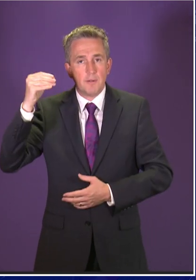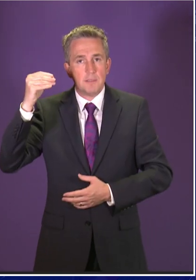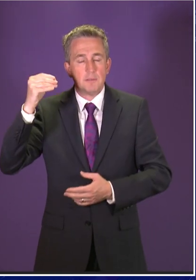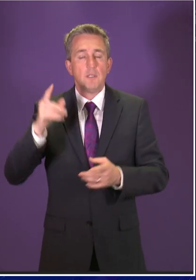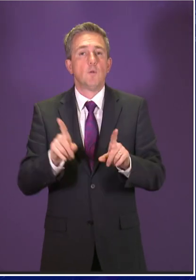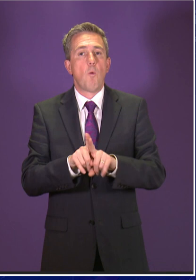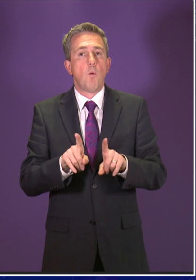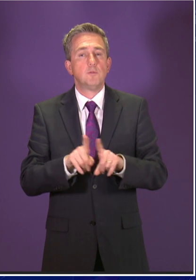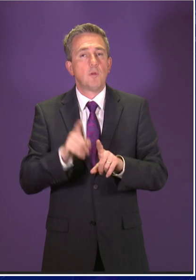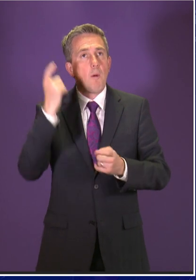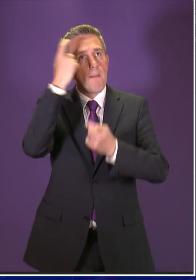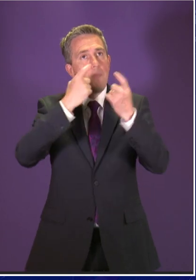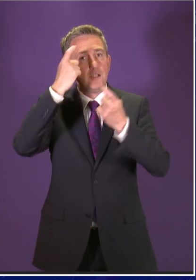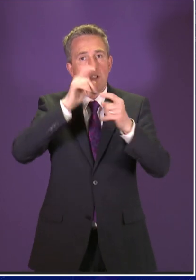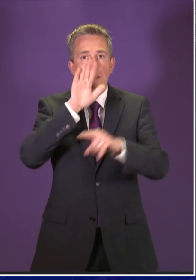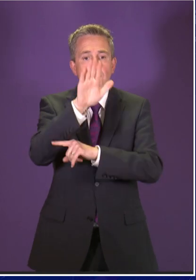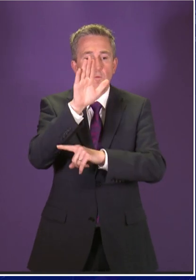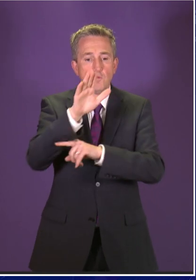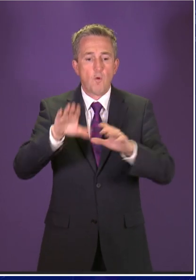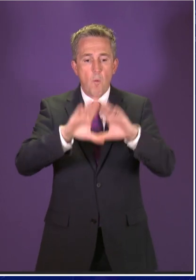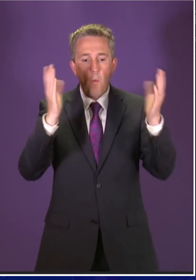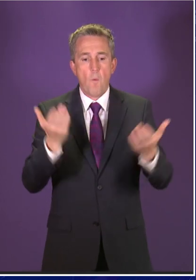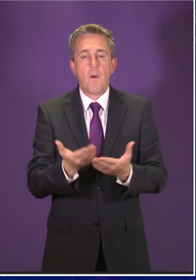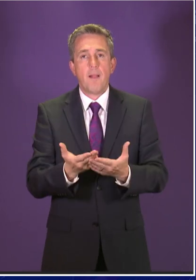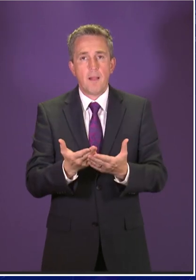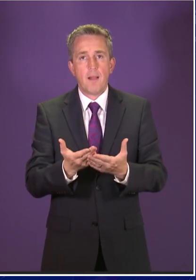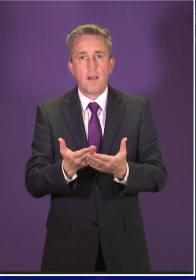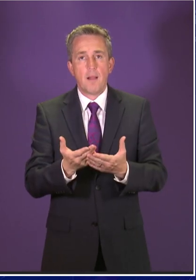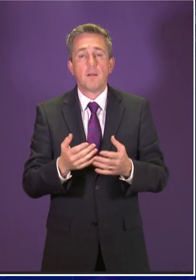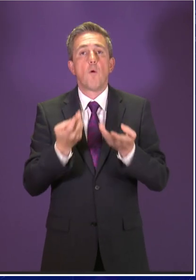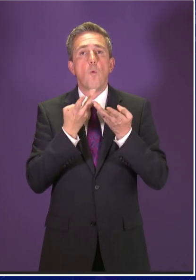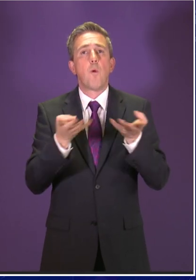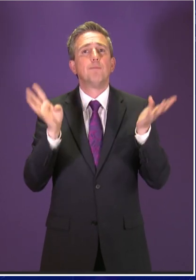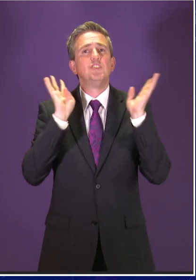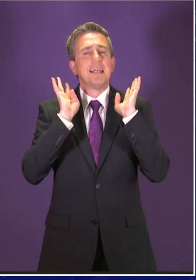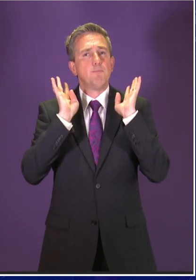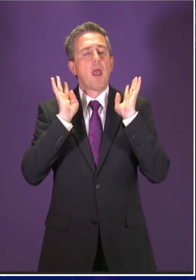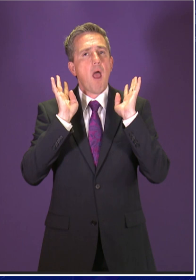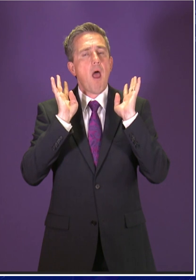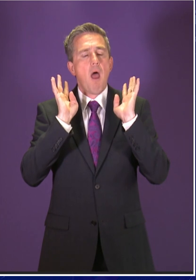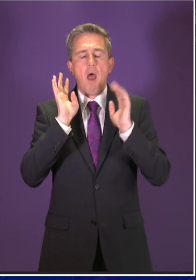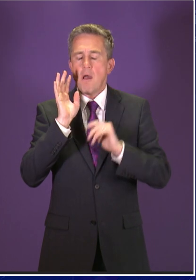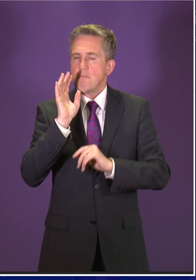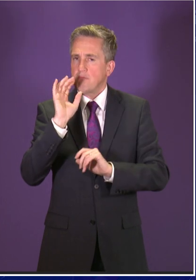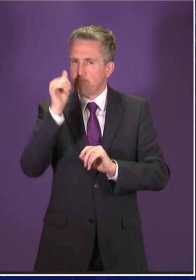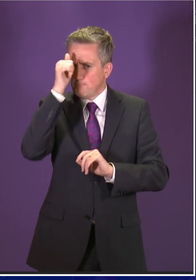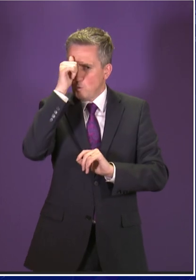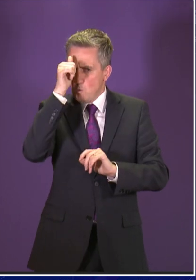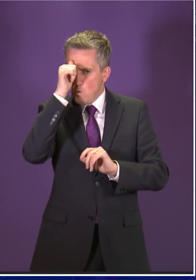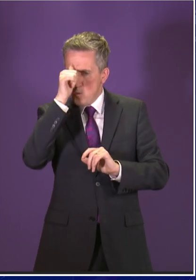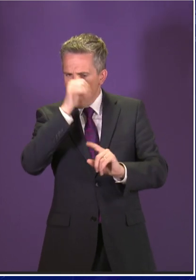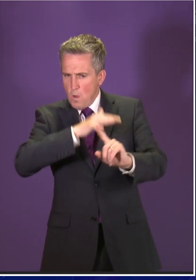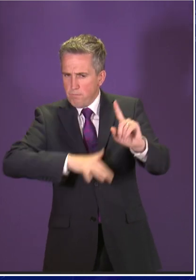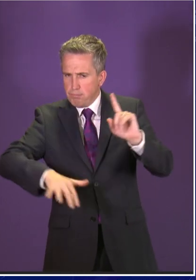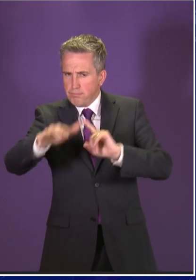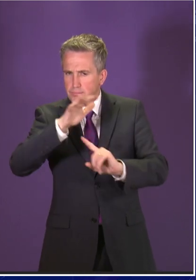imaginary versions of the future world. The ability of William Shakespeare to understand the world and to create